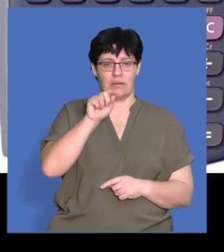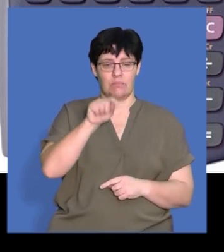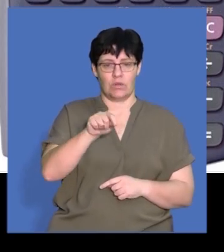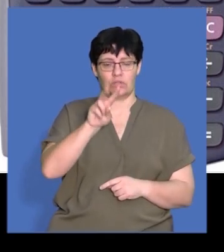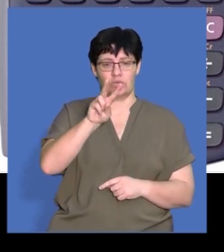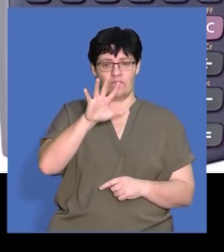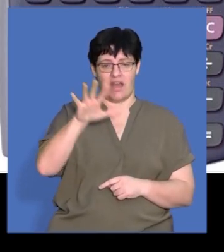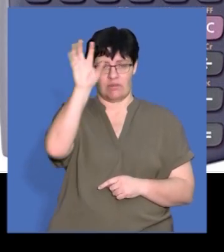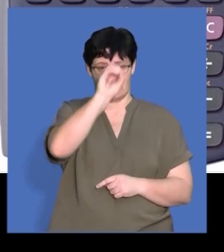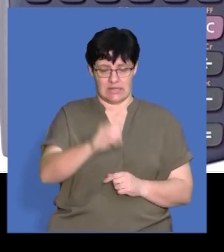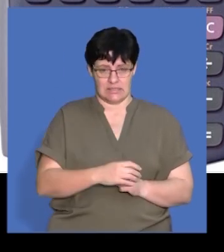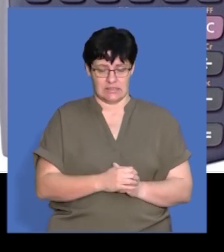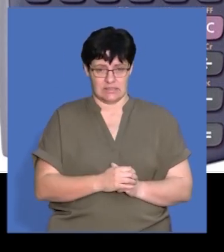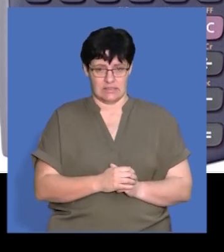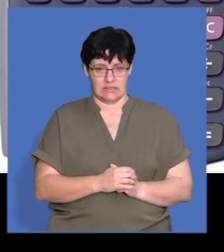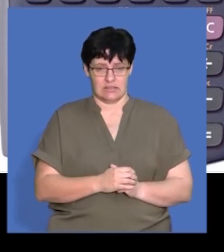8.25%.